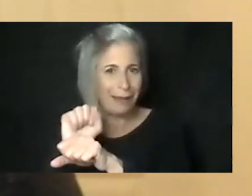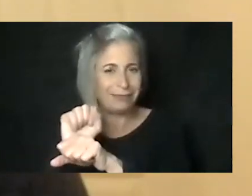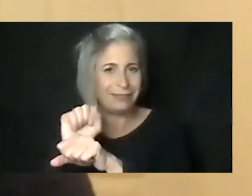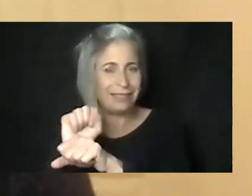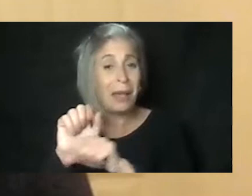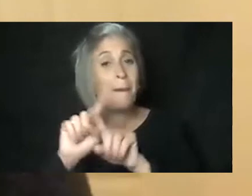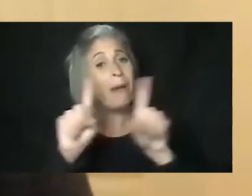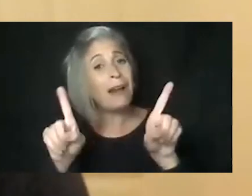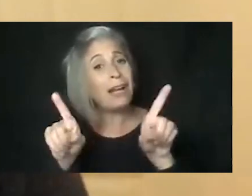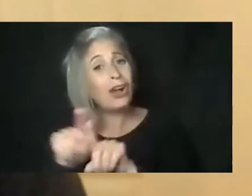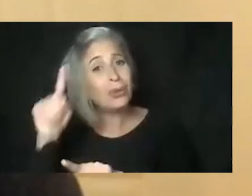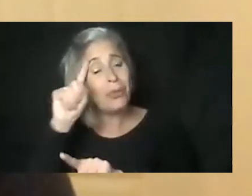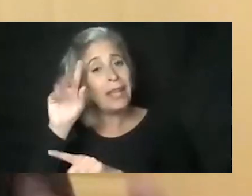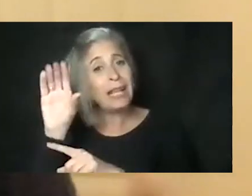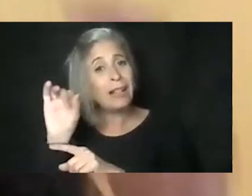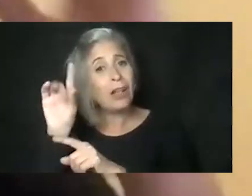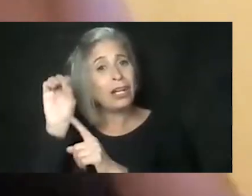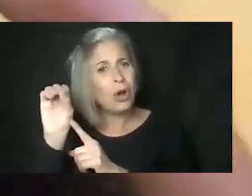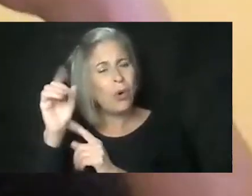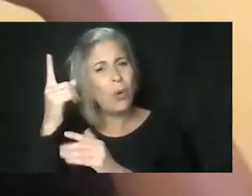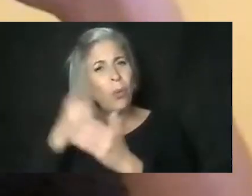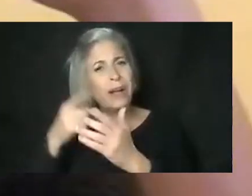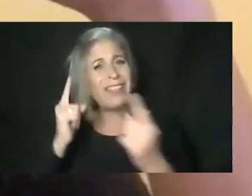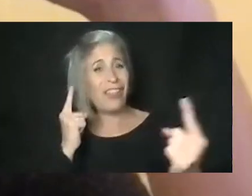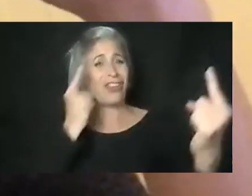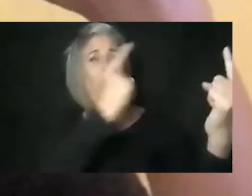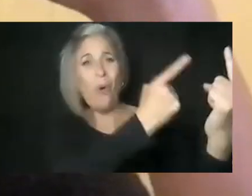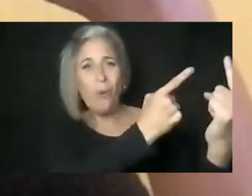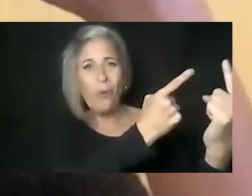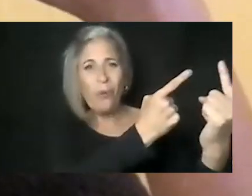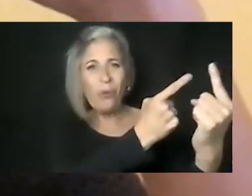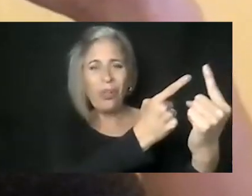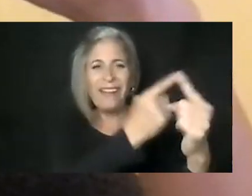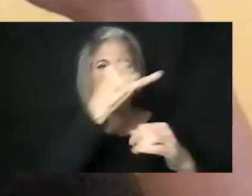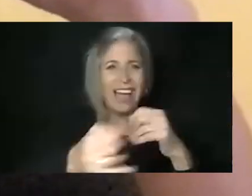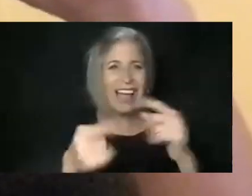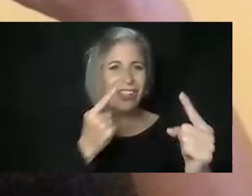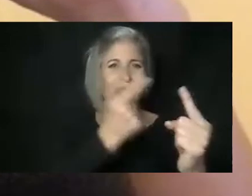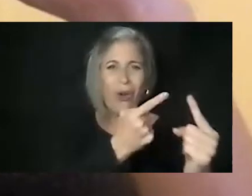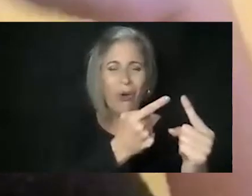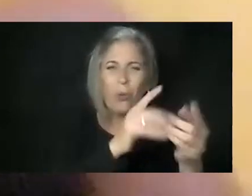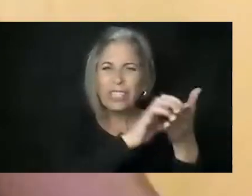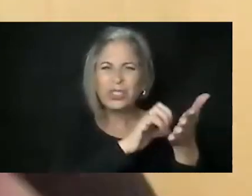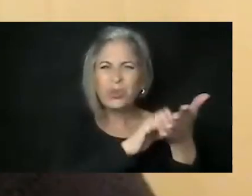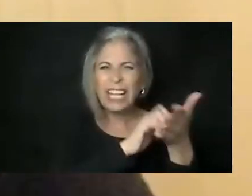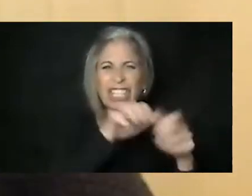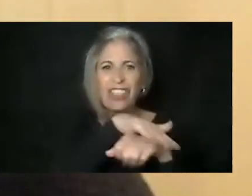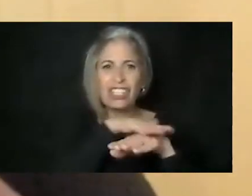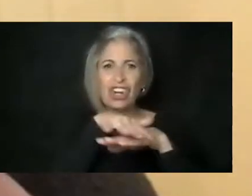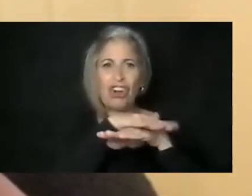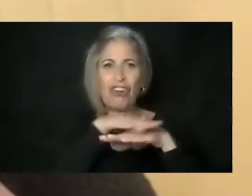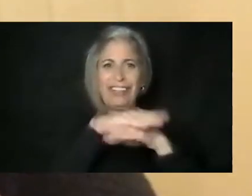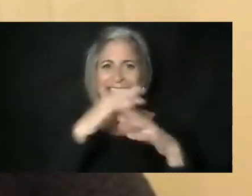I think, Claudia, to your point of like, what's the 5-year goal? Like, we're just scratching the surface when it comes to accessibility still,